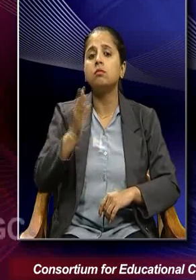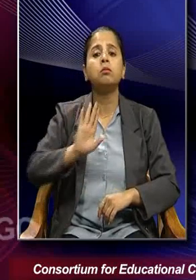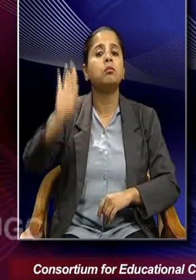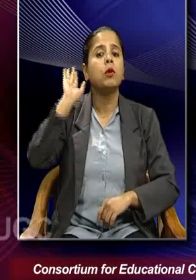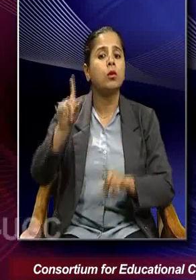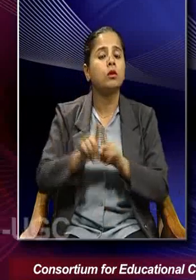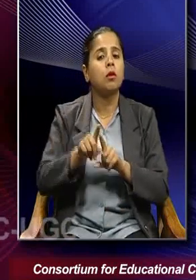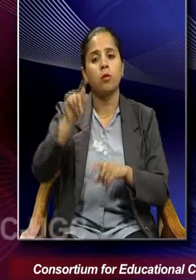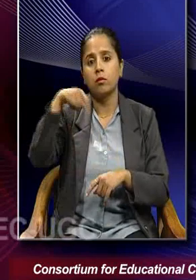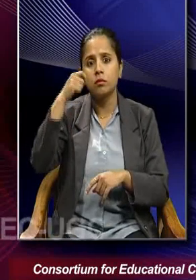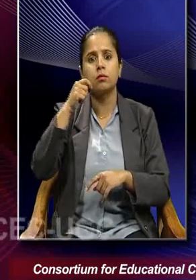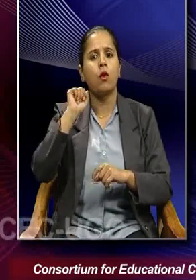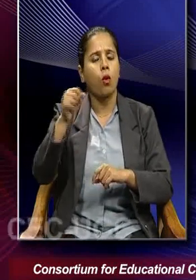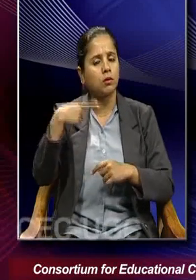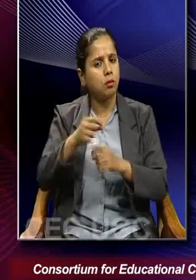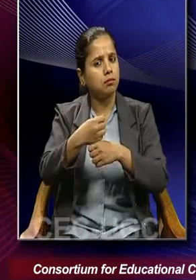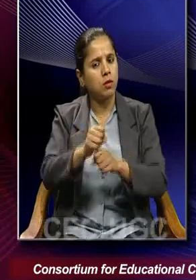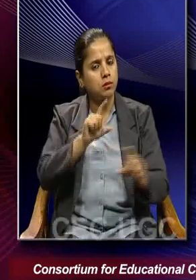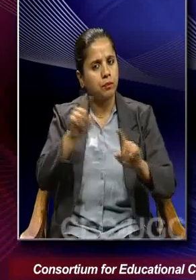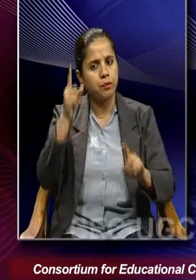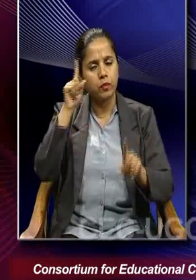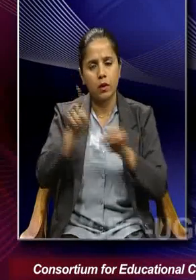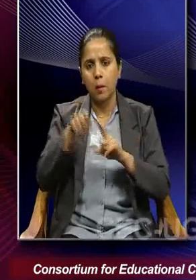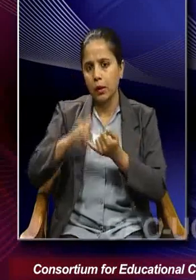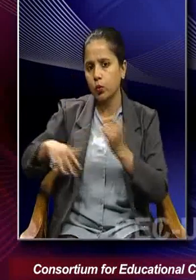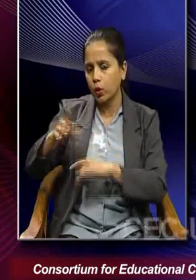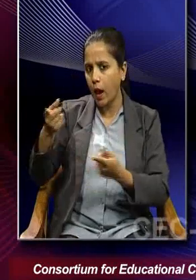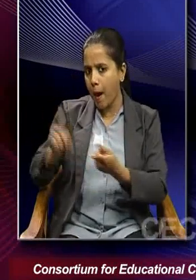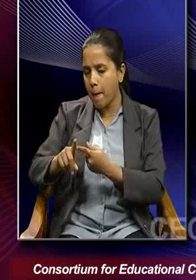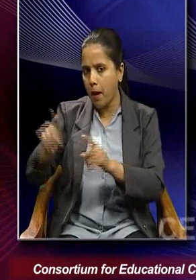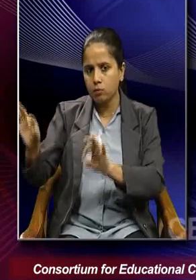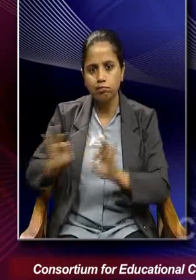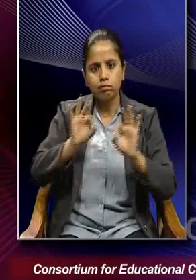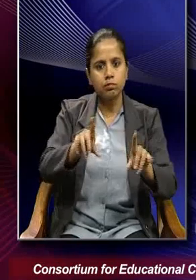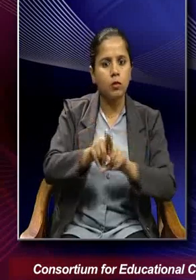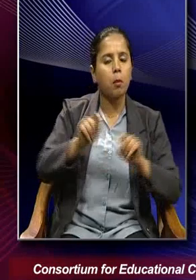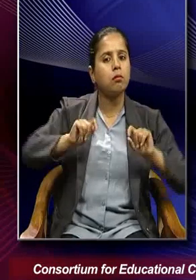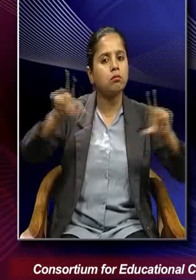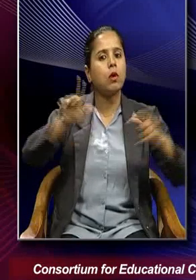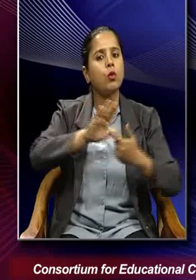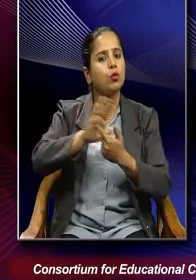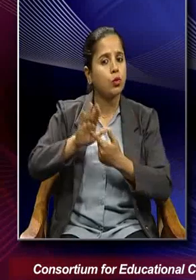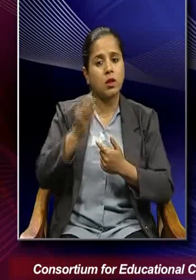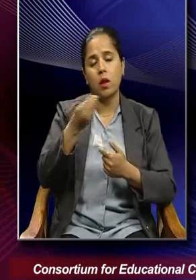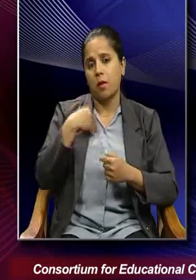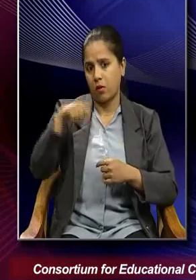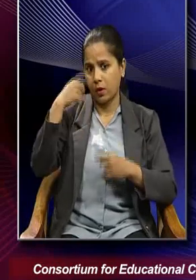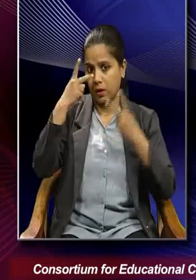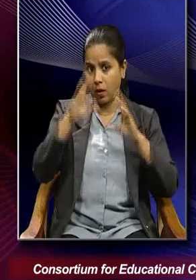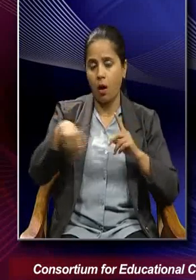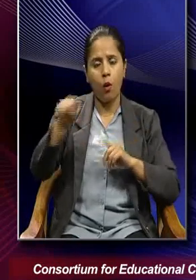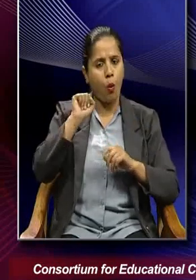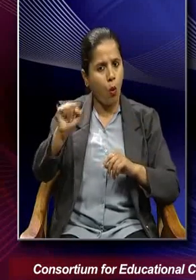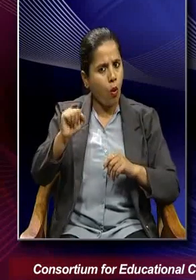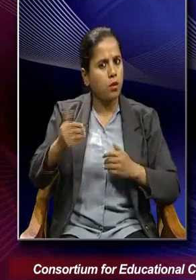in certain films which he has made has also been immense. And we have also seen that in some of the films, the way he